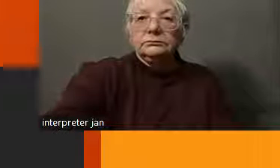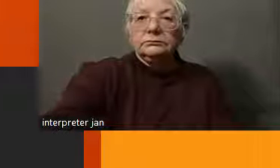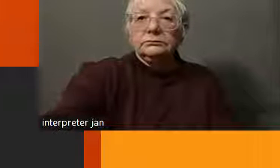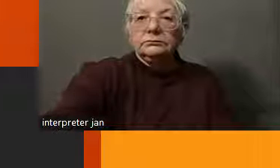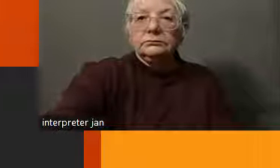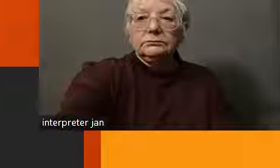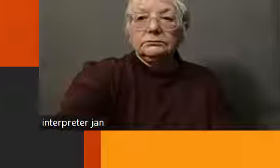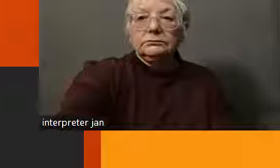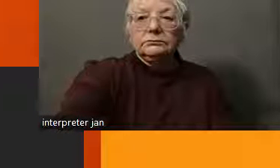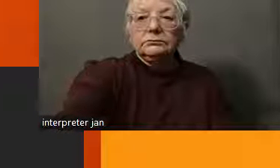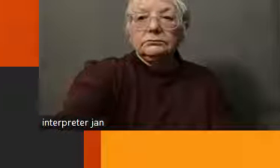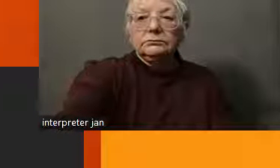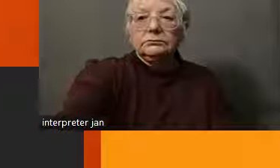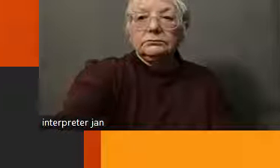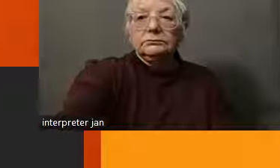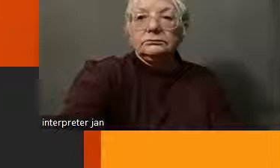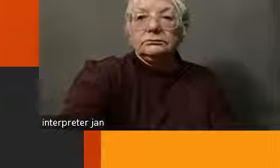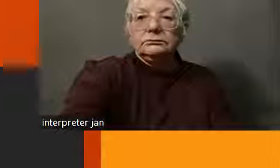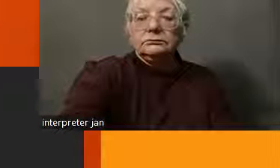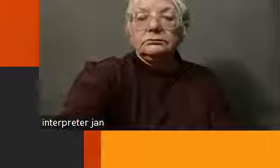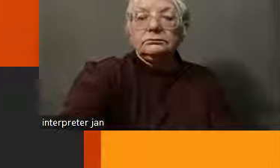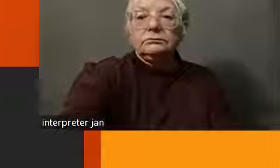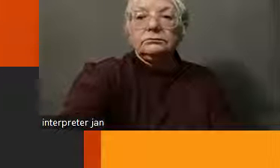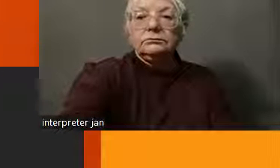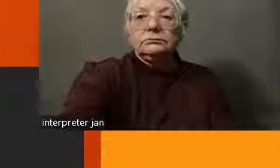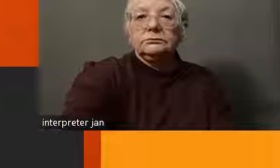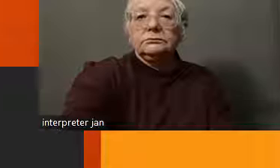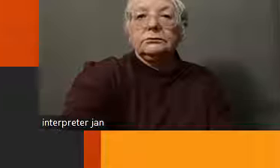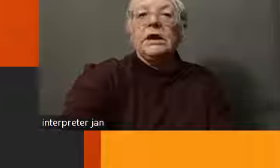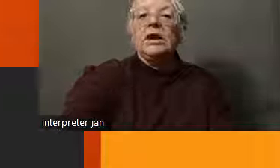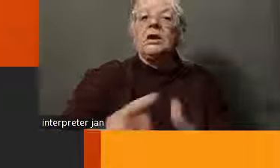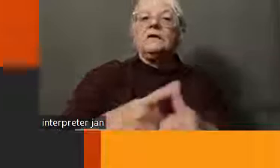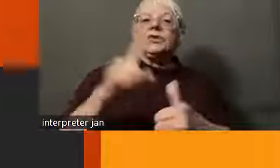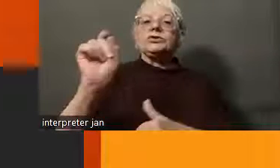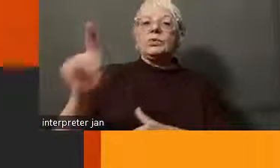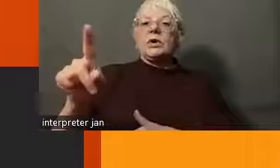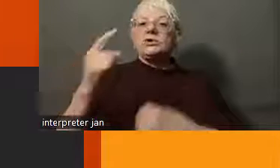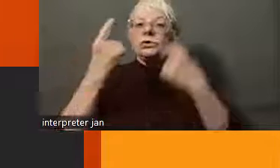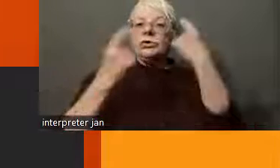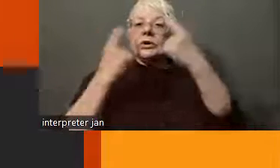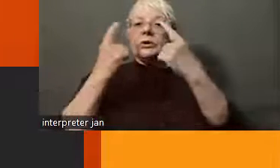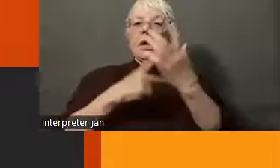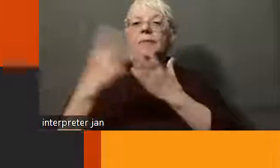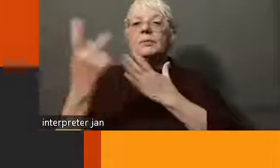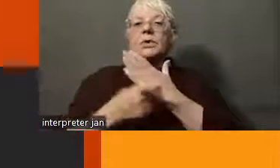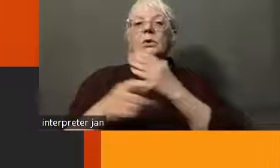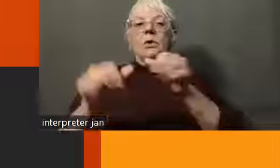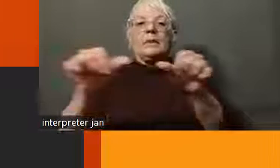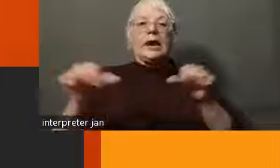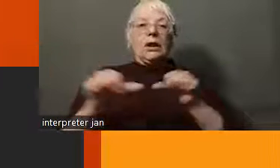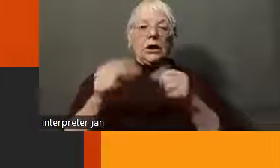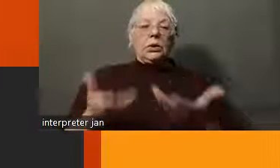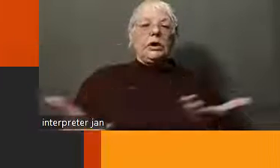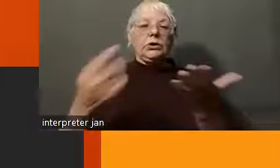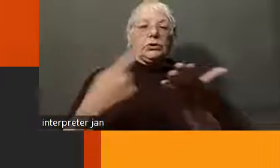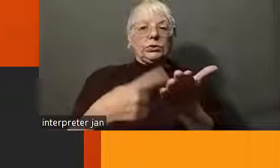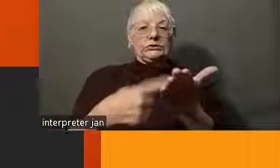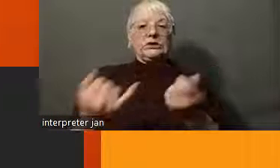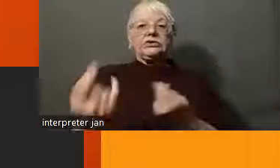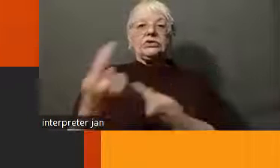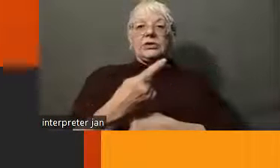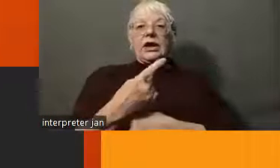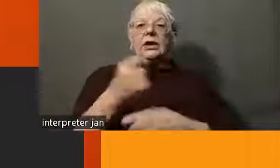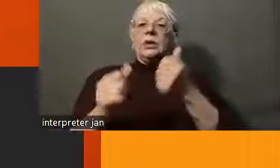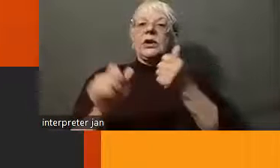Okay, so we will start with our first question. When you think about the program area we're here to discuss today, what are the gaps